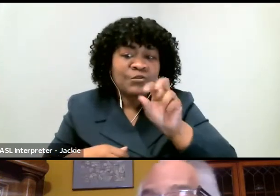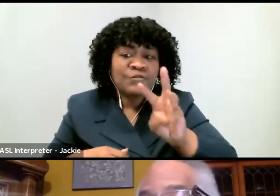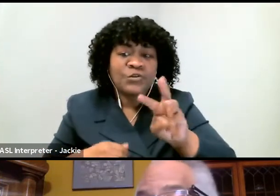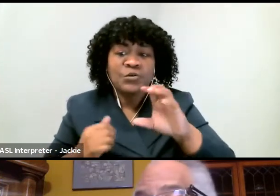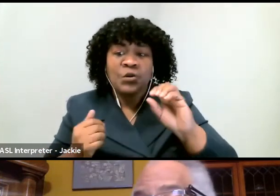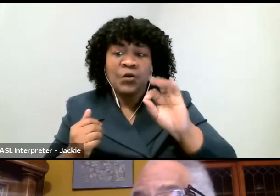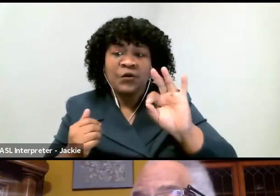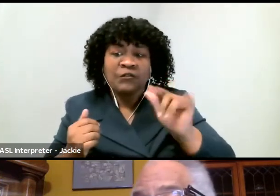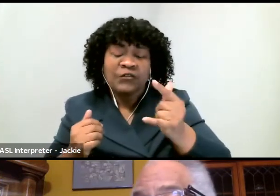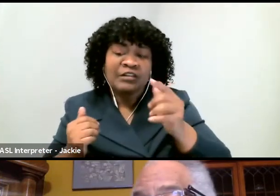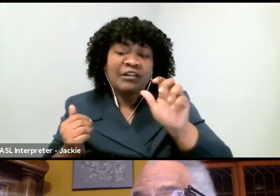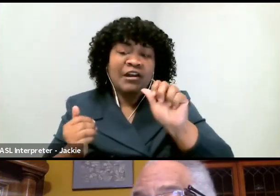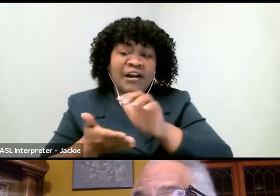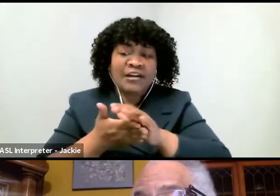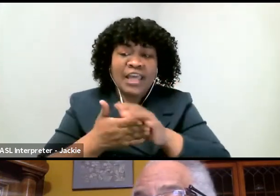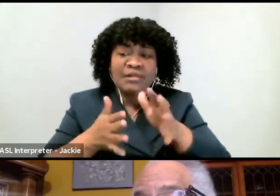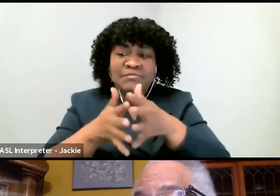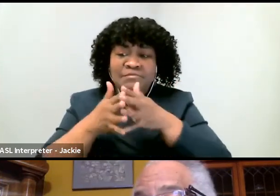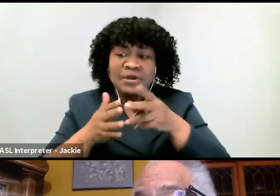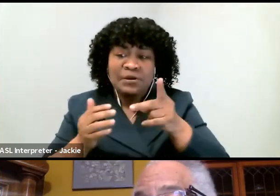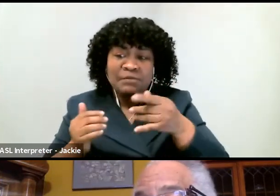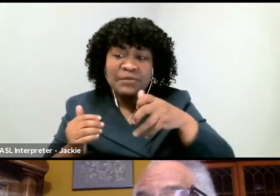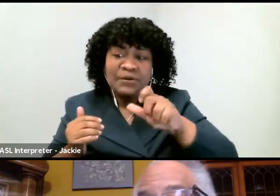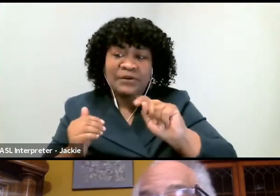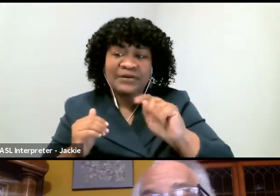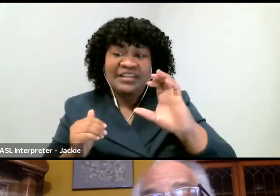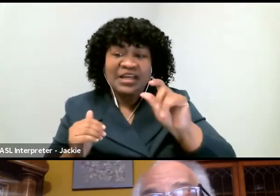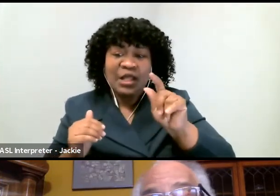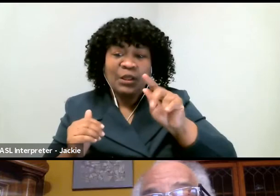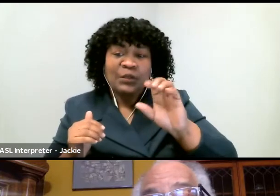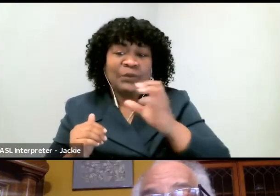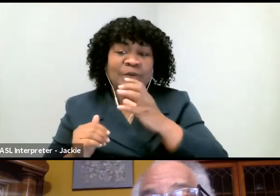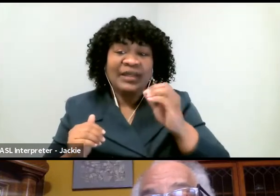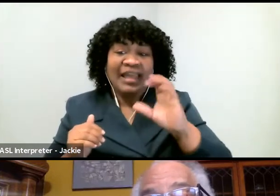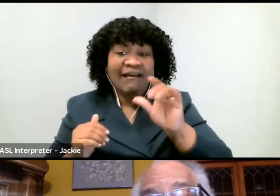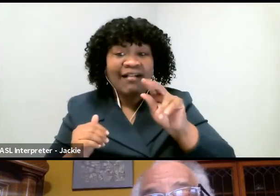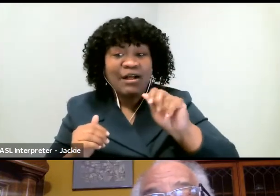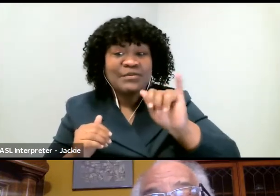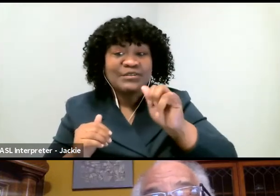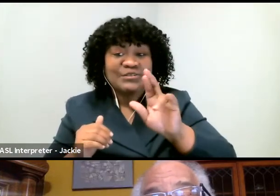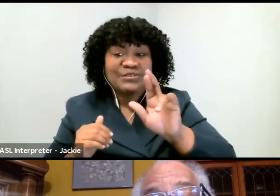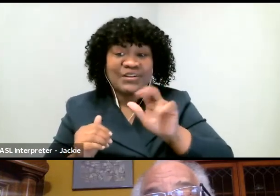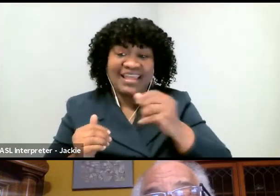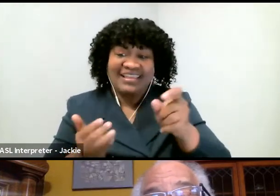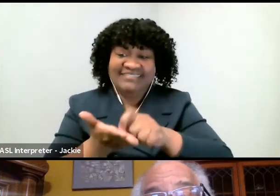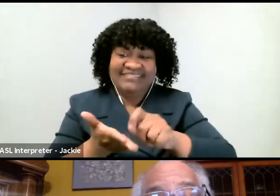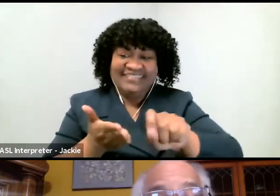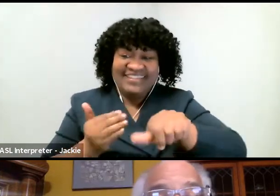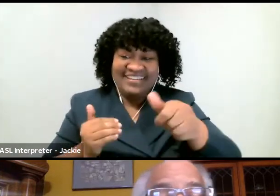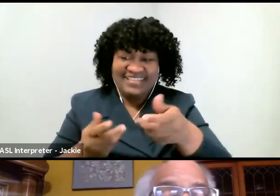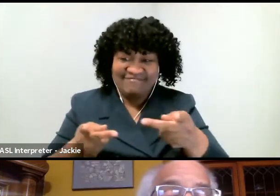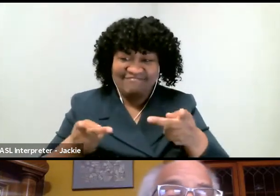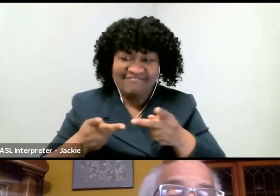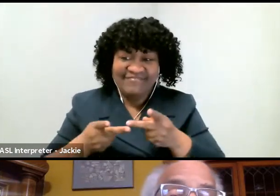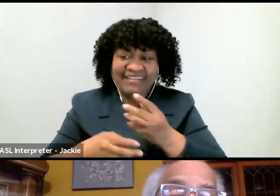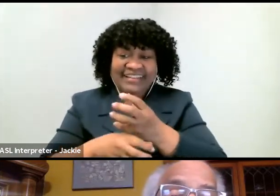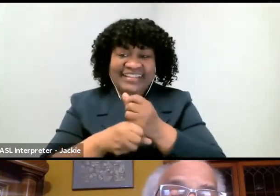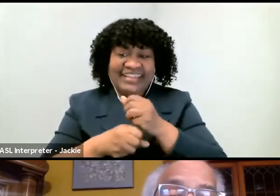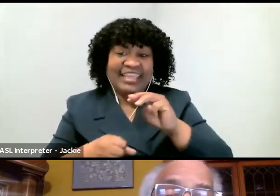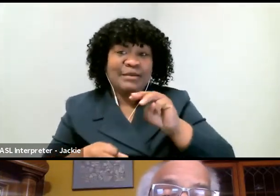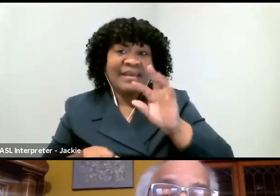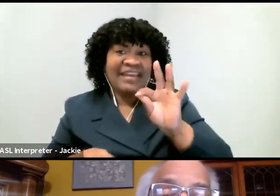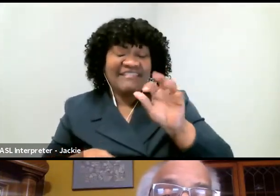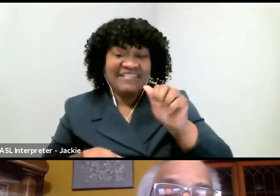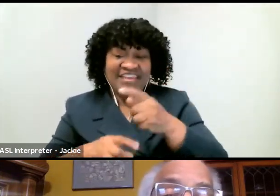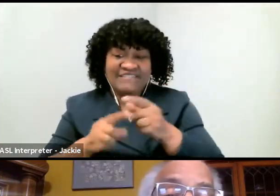Kalalu, Columbia Journal, the Virginia Quarterly Review, and elsewhere. I've received an MFA from the University of Pittsburgh, and